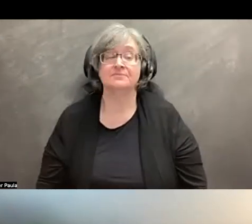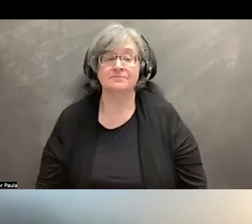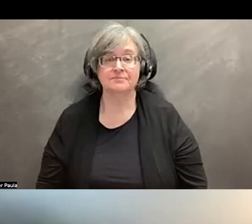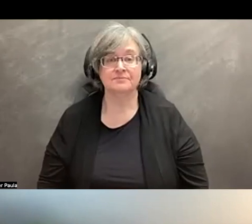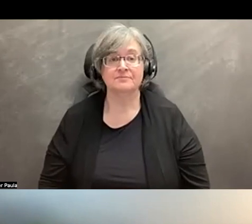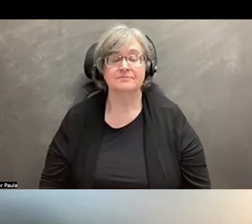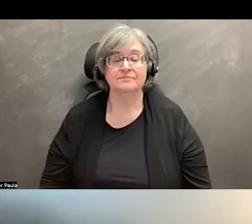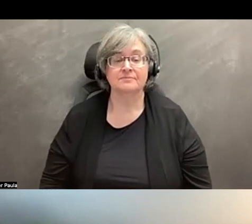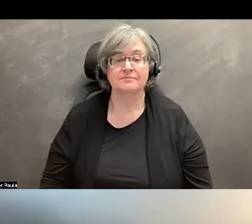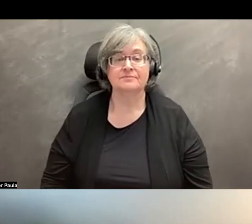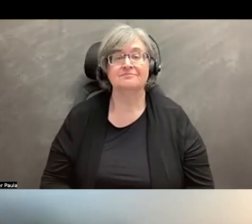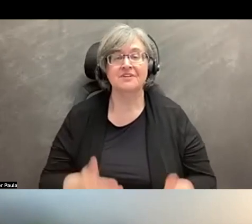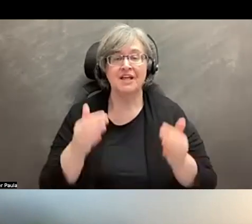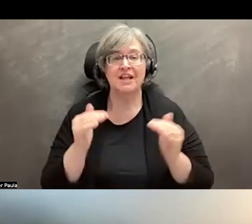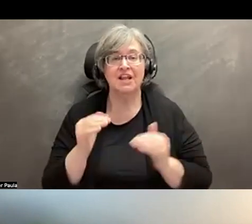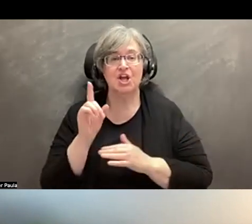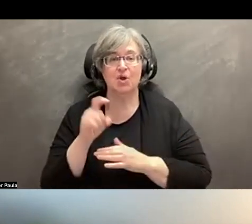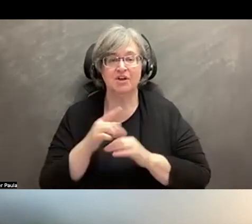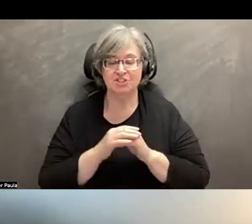Right. Next question.